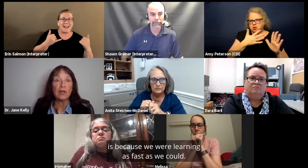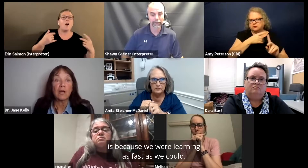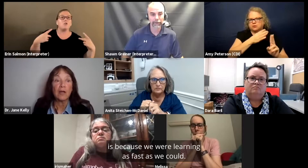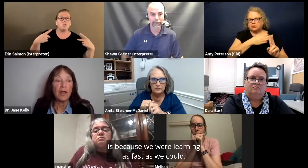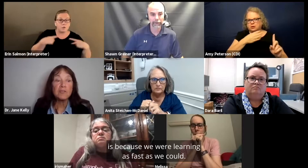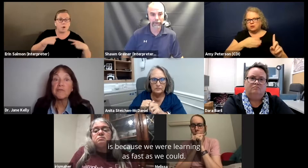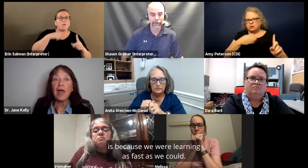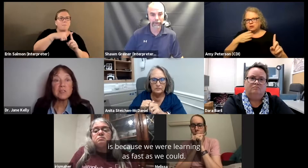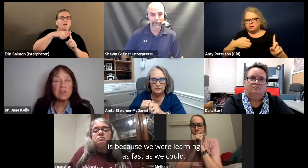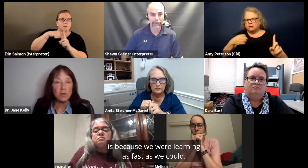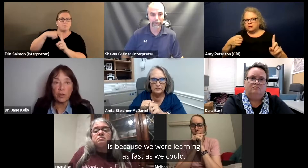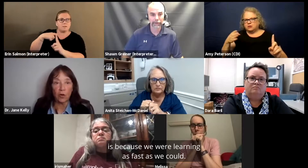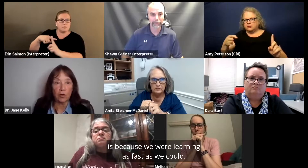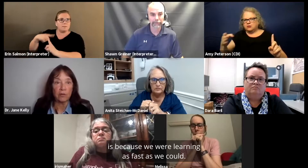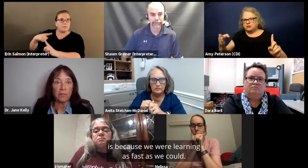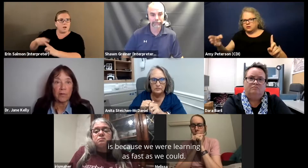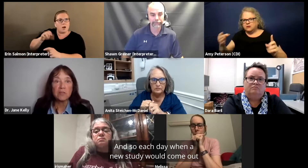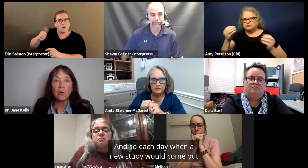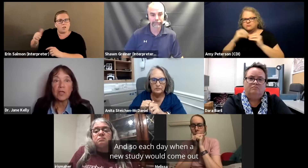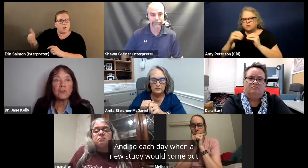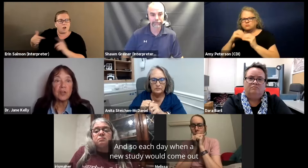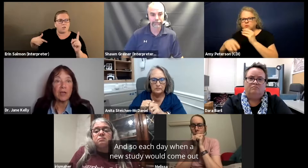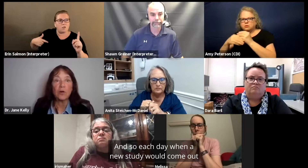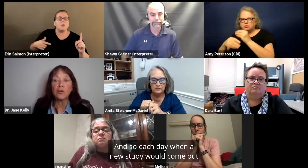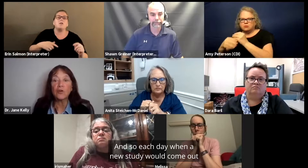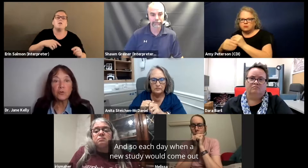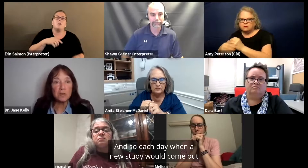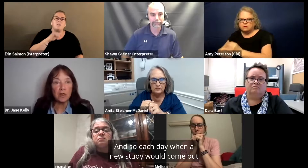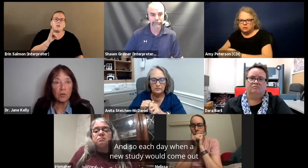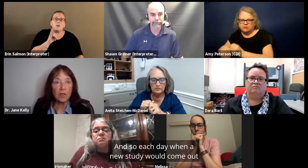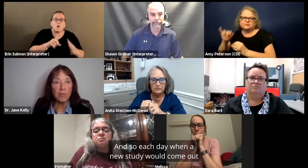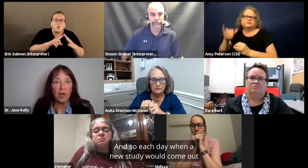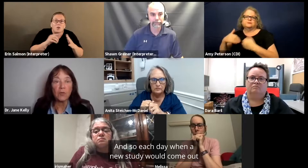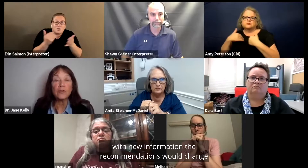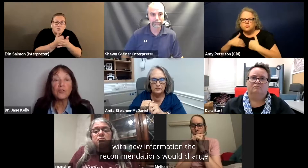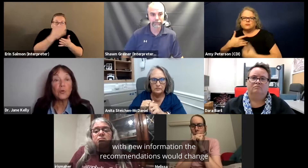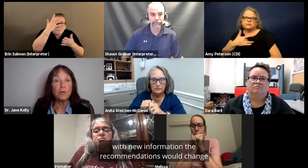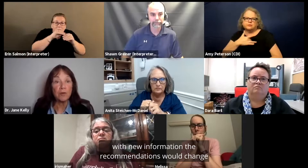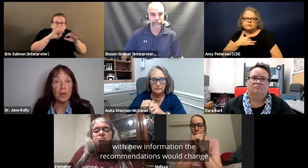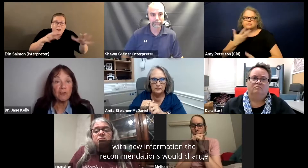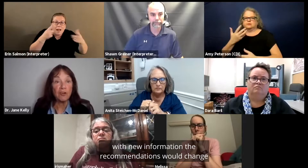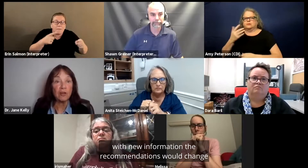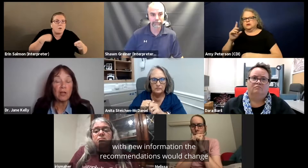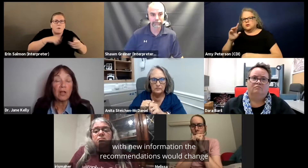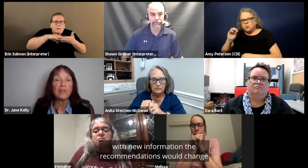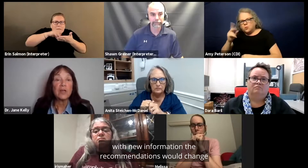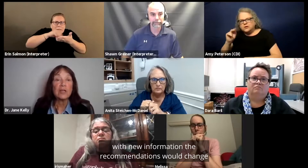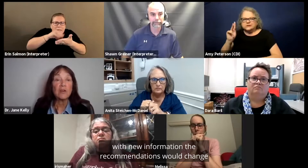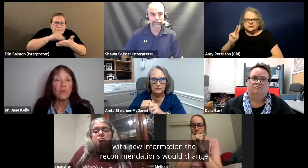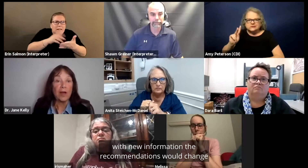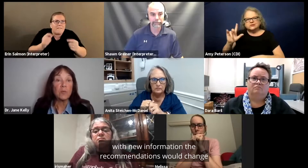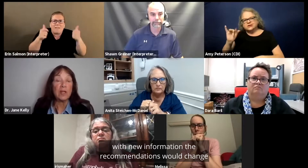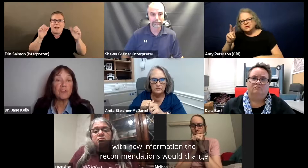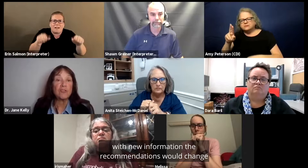learning as fast as we could. And so each day when a new study would come out with new information,